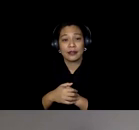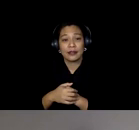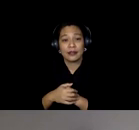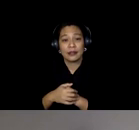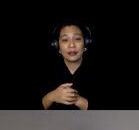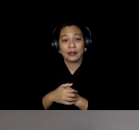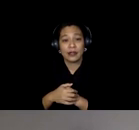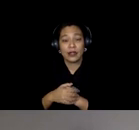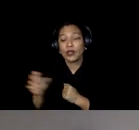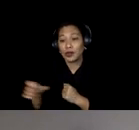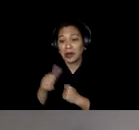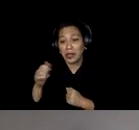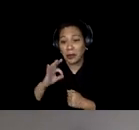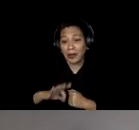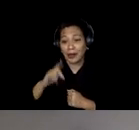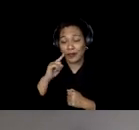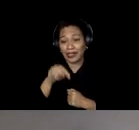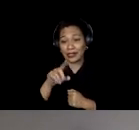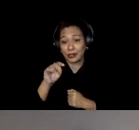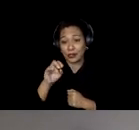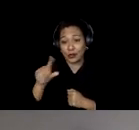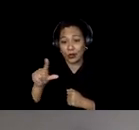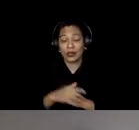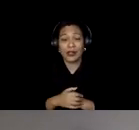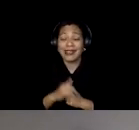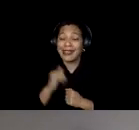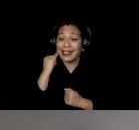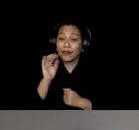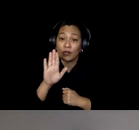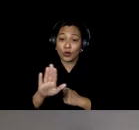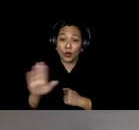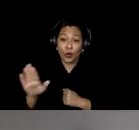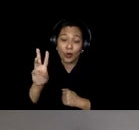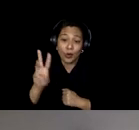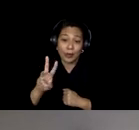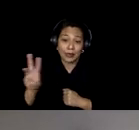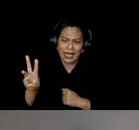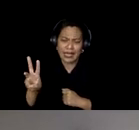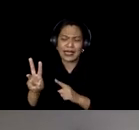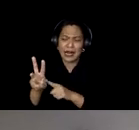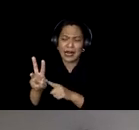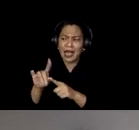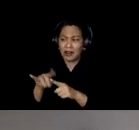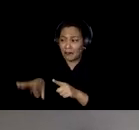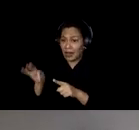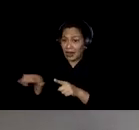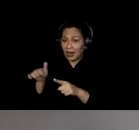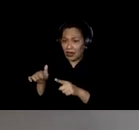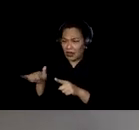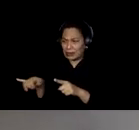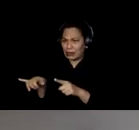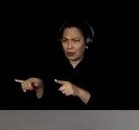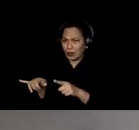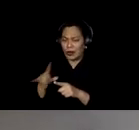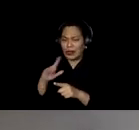you can use it. If you have a website that's sort of similar to yours, like a competitor